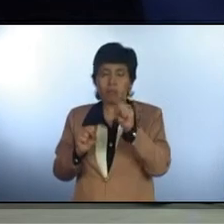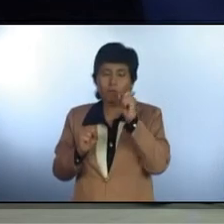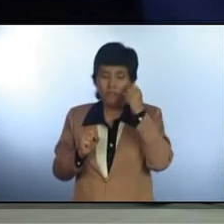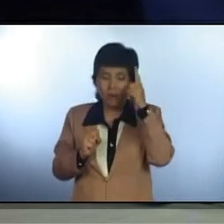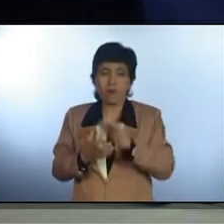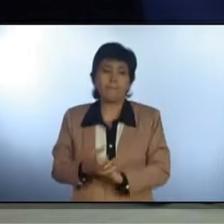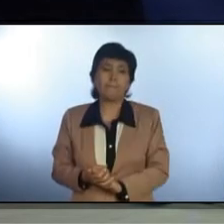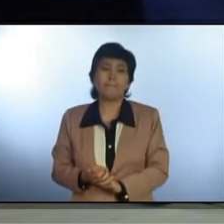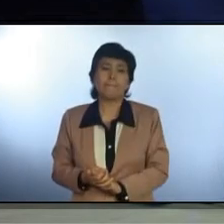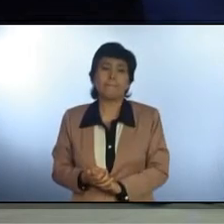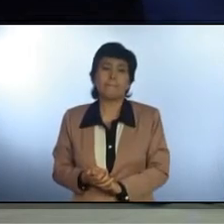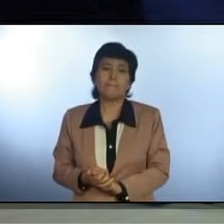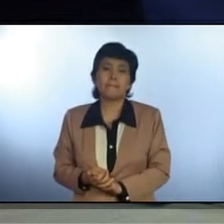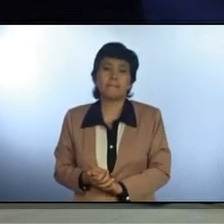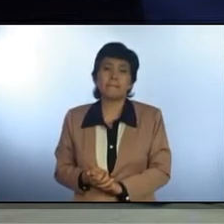really yawn.